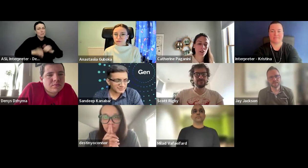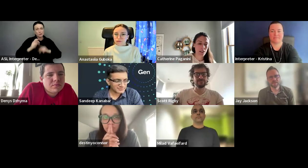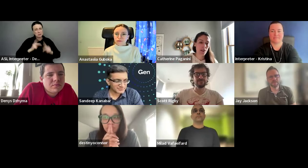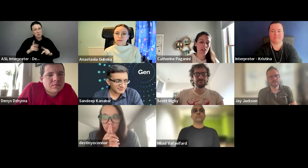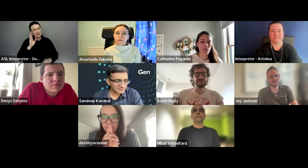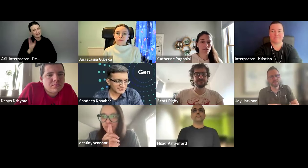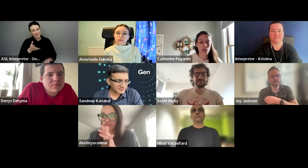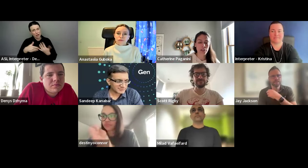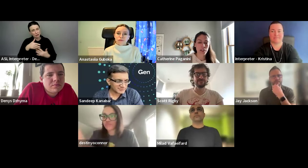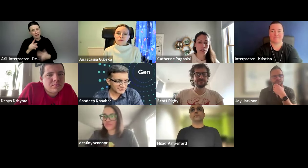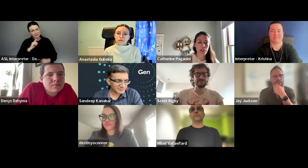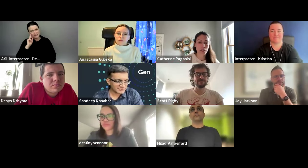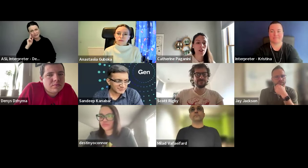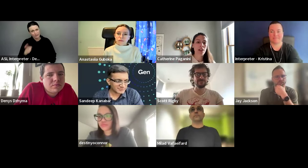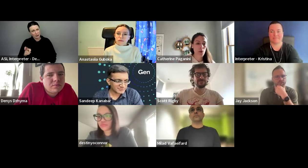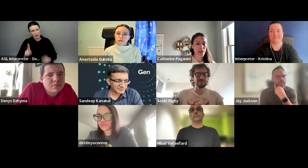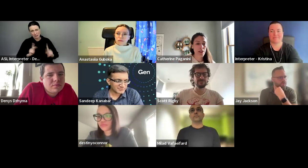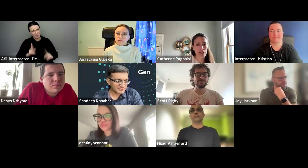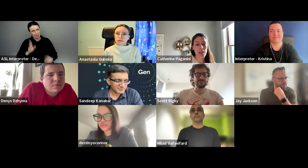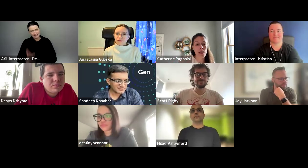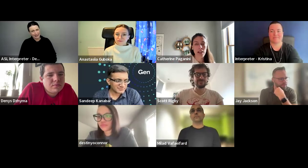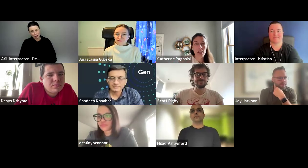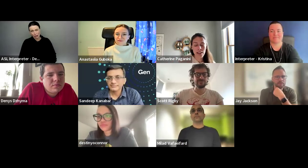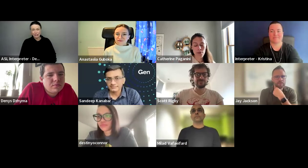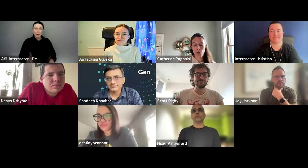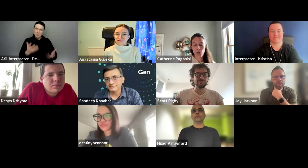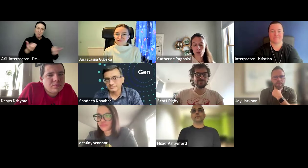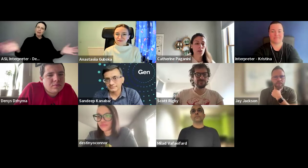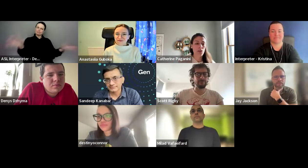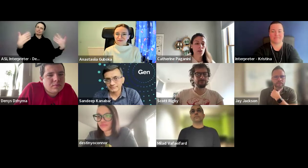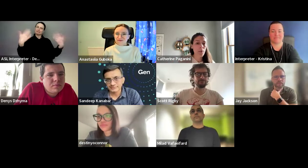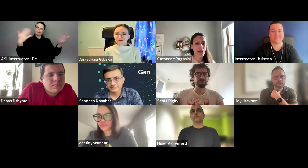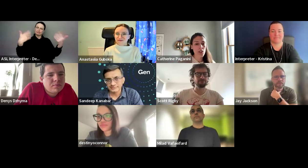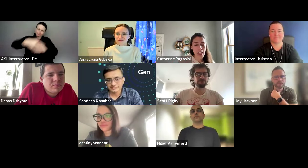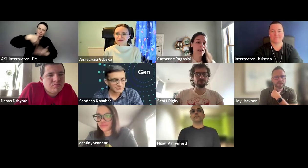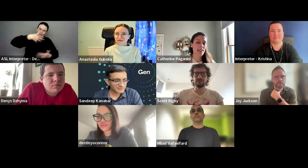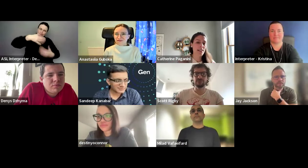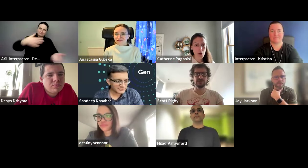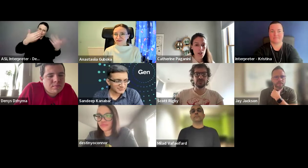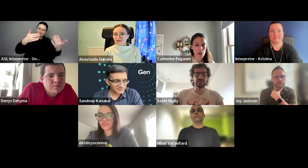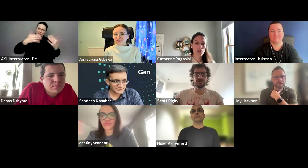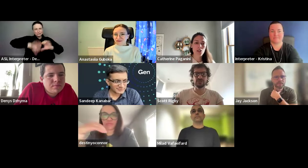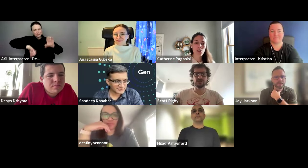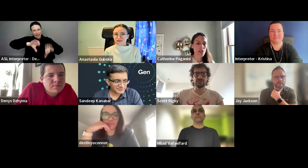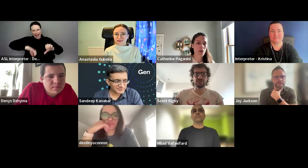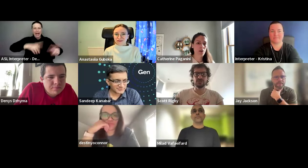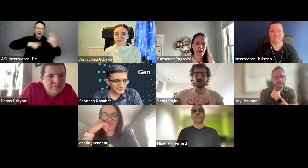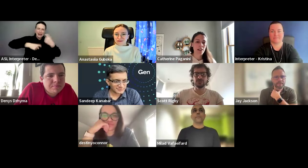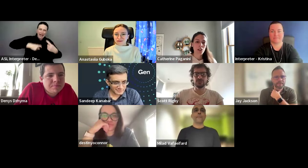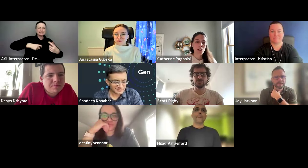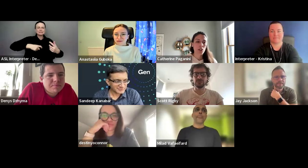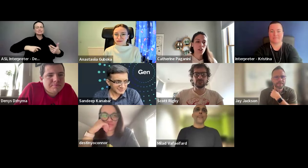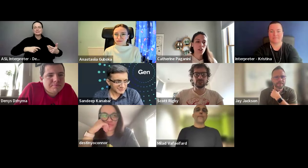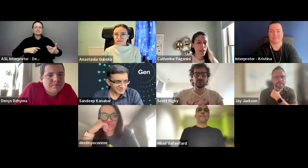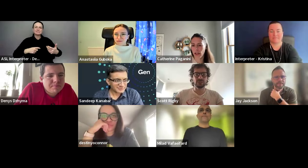have never interacted with a deaf or hard of hearing person. We want them to get them the opportunity to come and chat, ask any questions. It's just